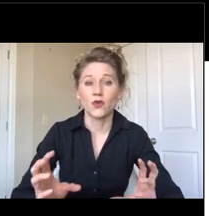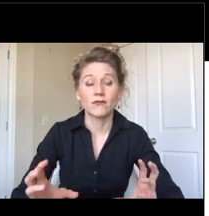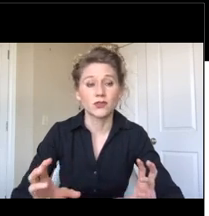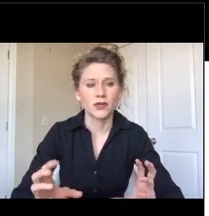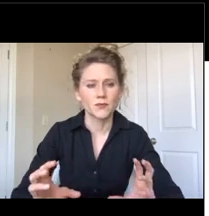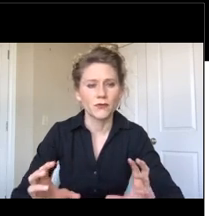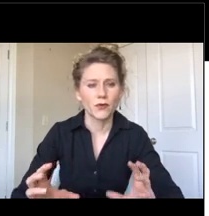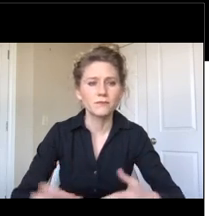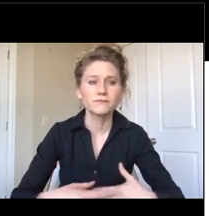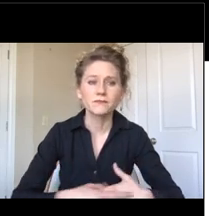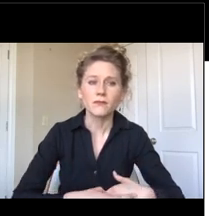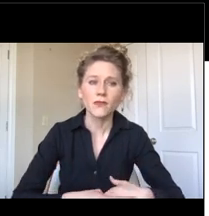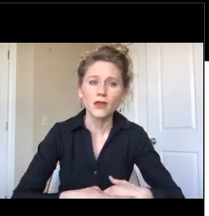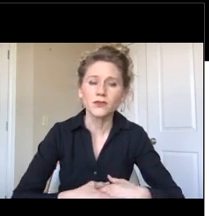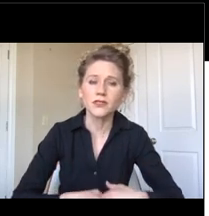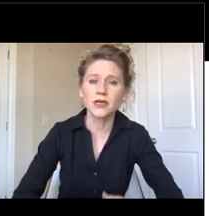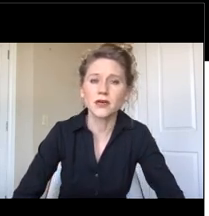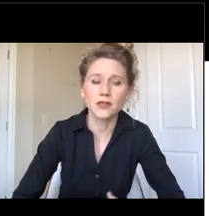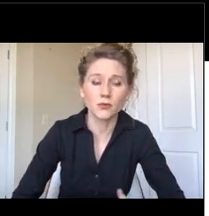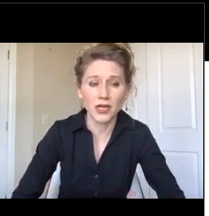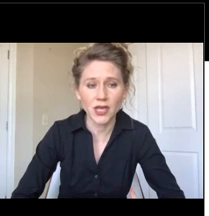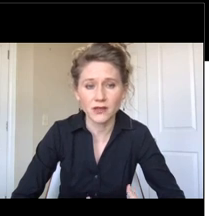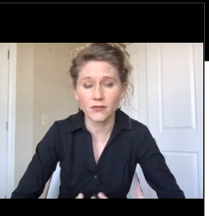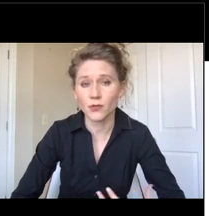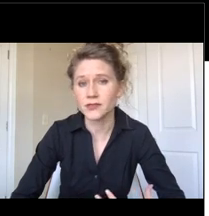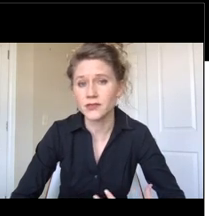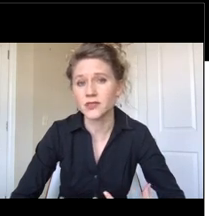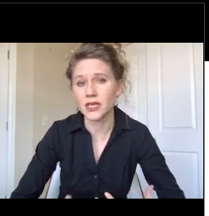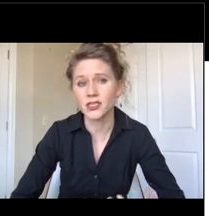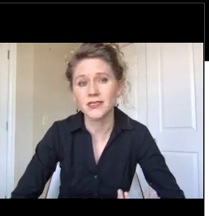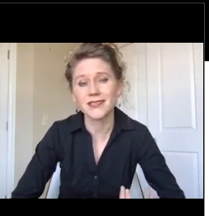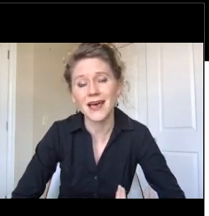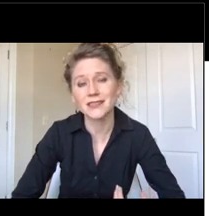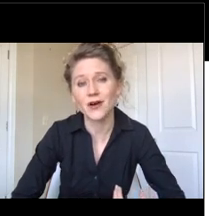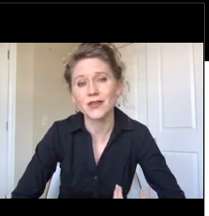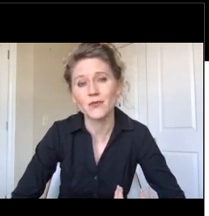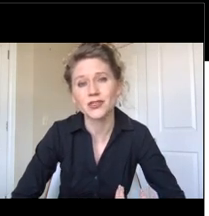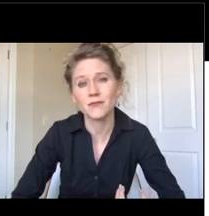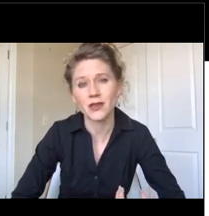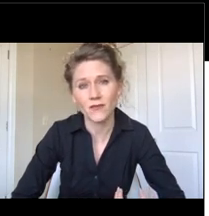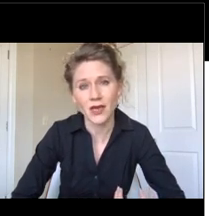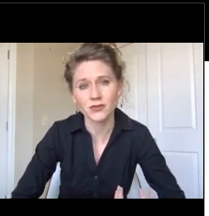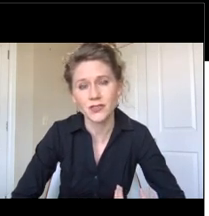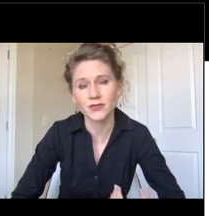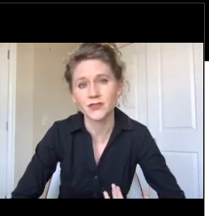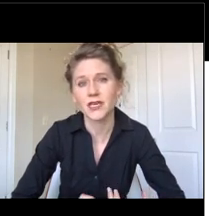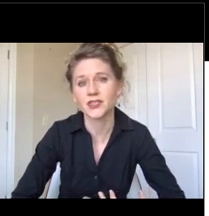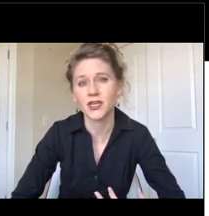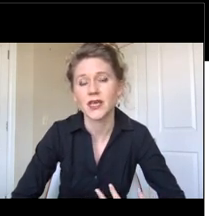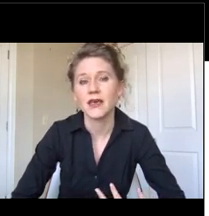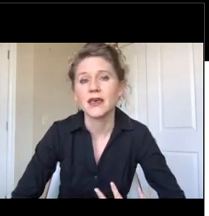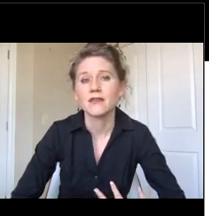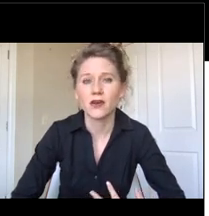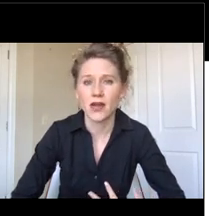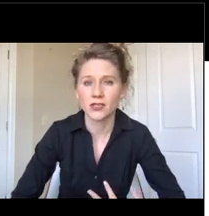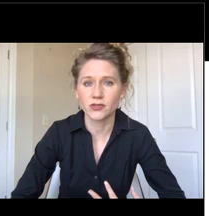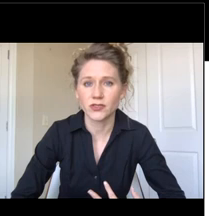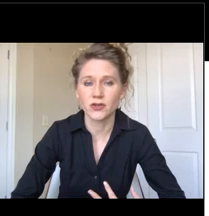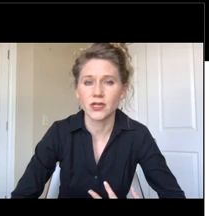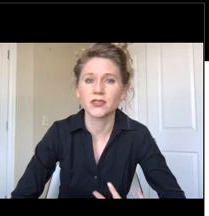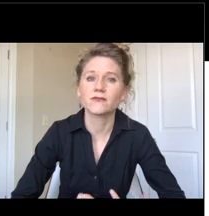For those of you who haven't joined us before. So the brainchild of three associations, the Asphalt Emulsion Manufacturers Association,